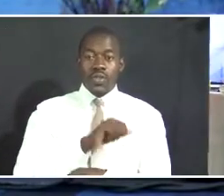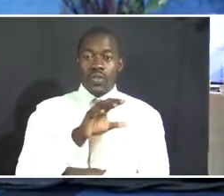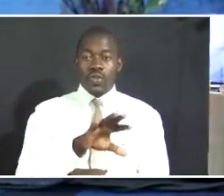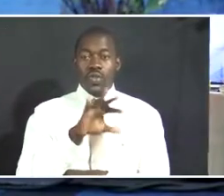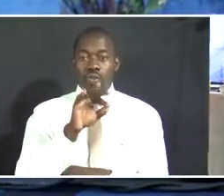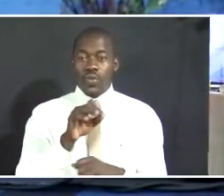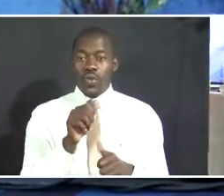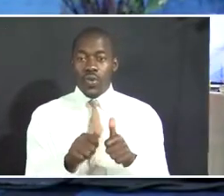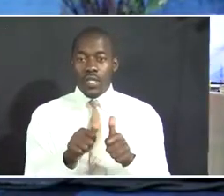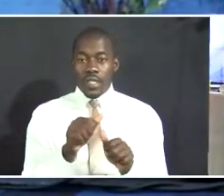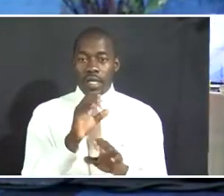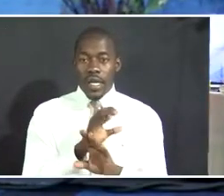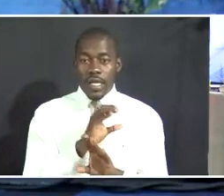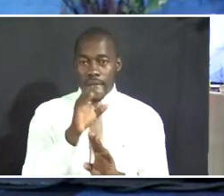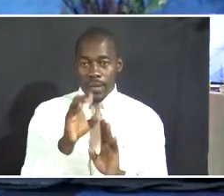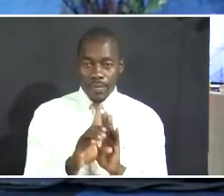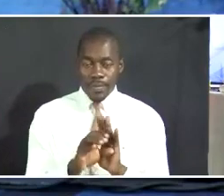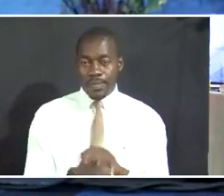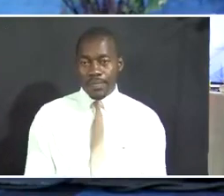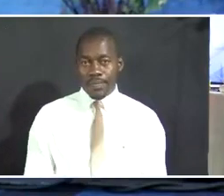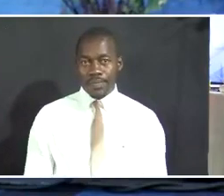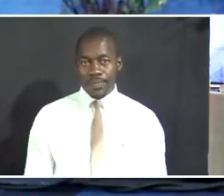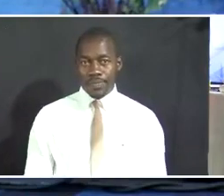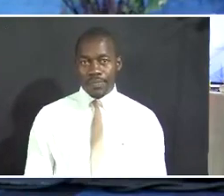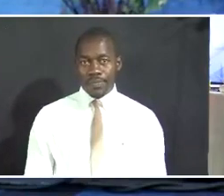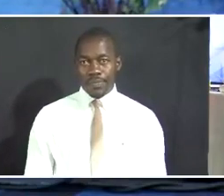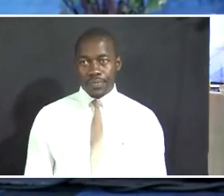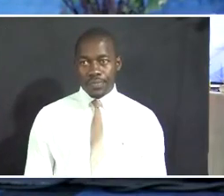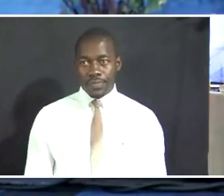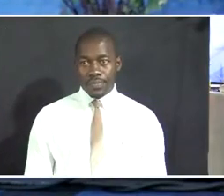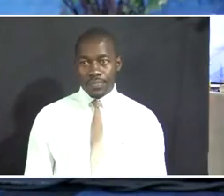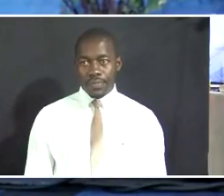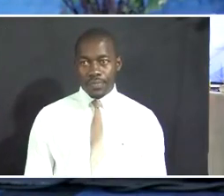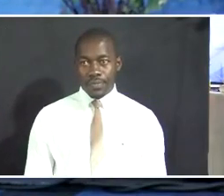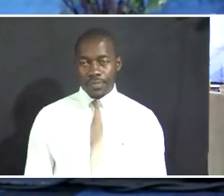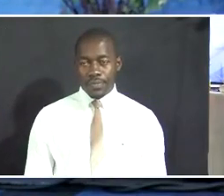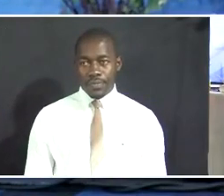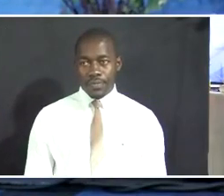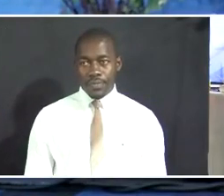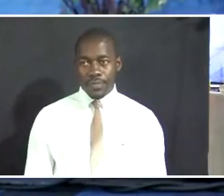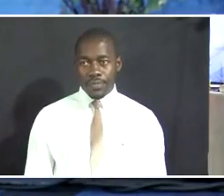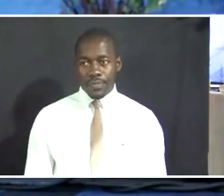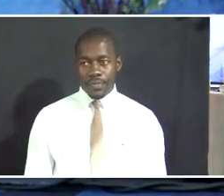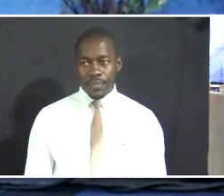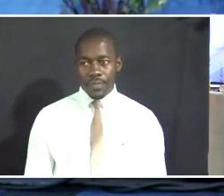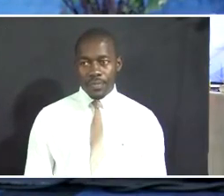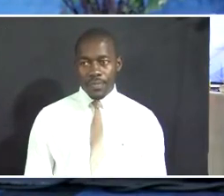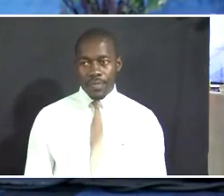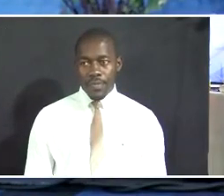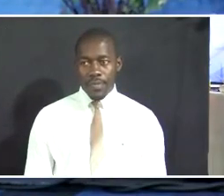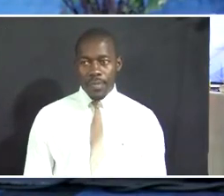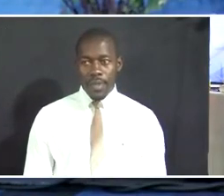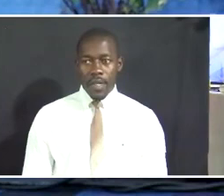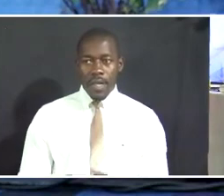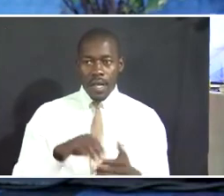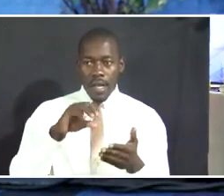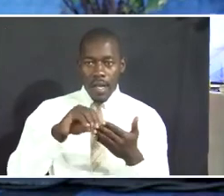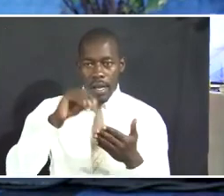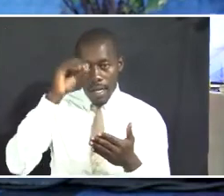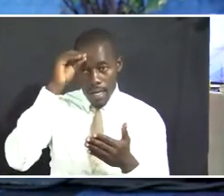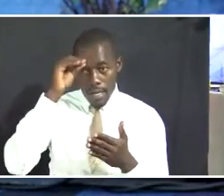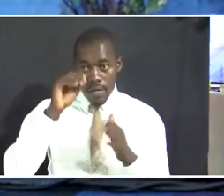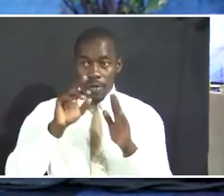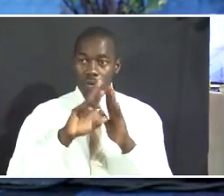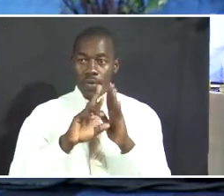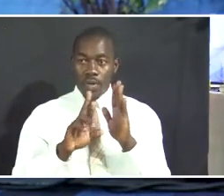they take. Now, our rule of learning is that we are